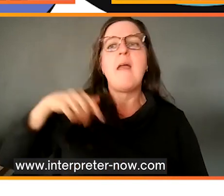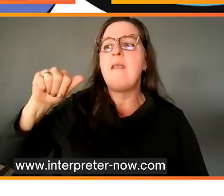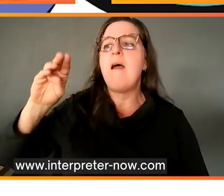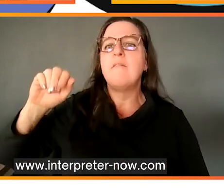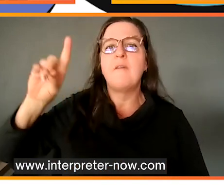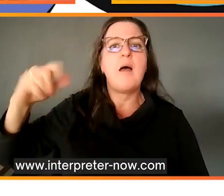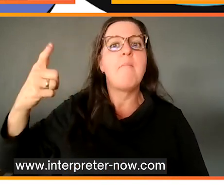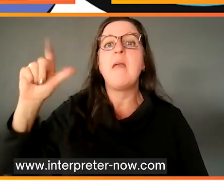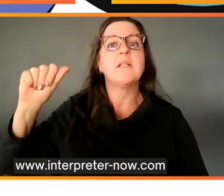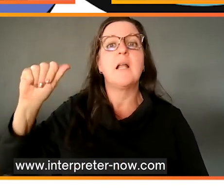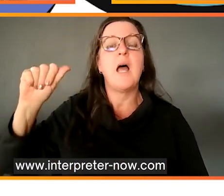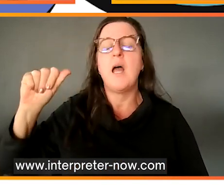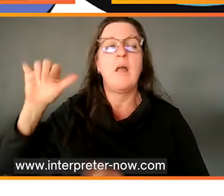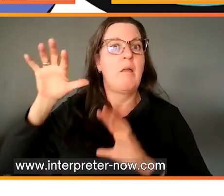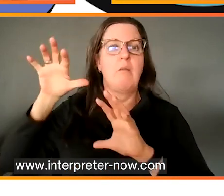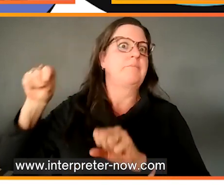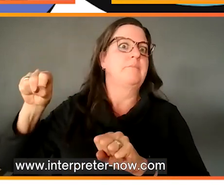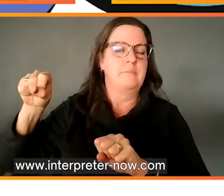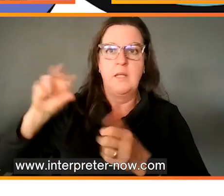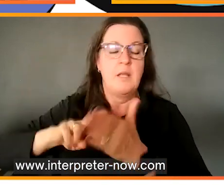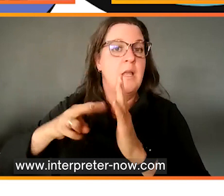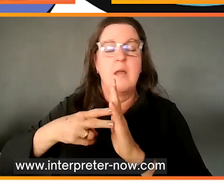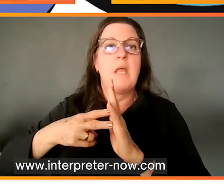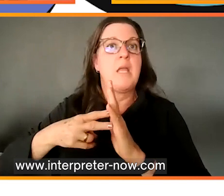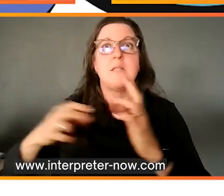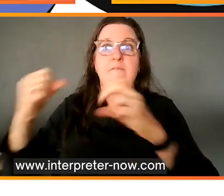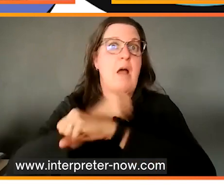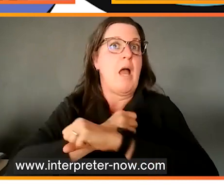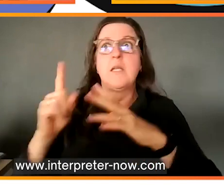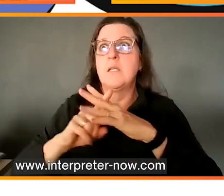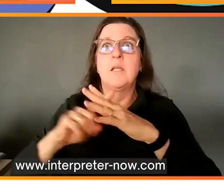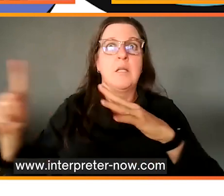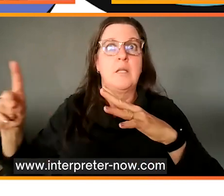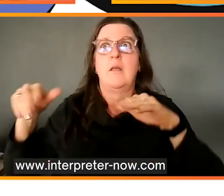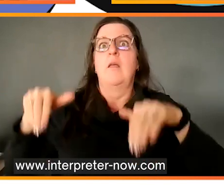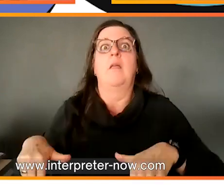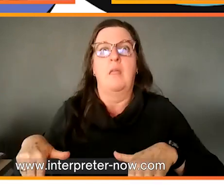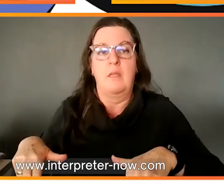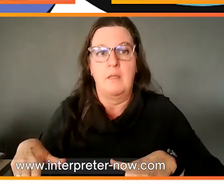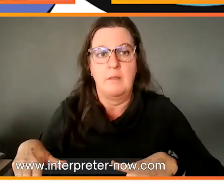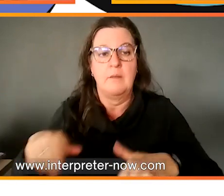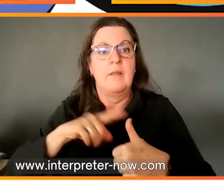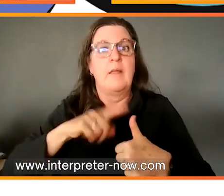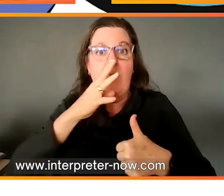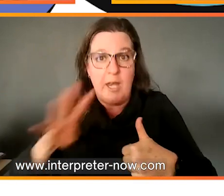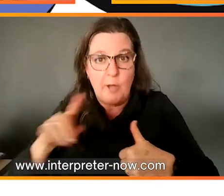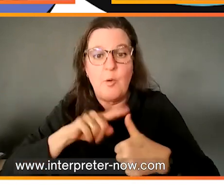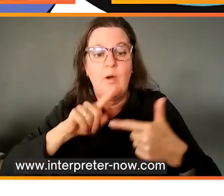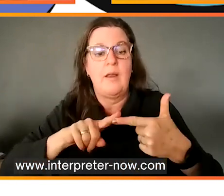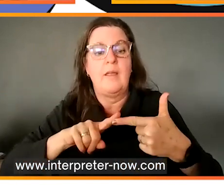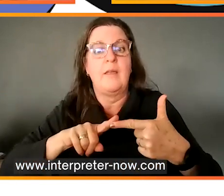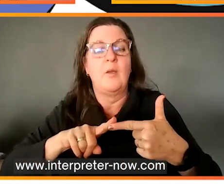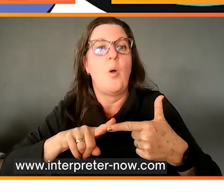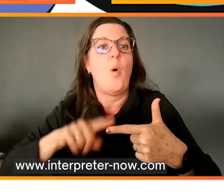have an amygdala hijack where you're in a fight, freeze, or flight mode, and actually the ignoring, the resisting,